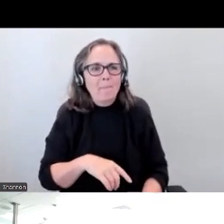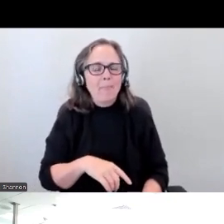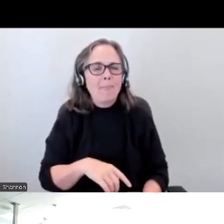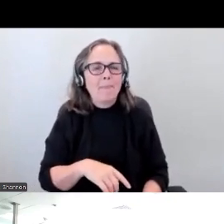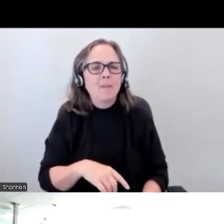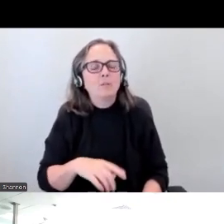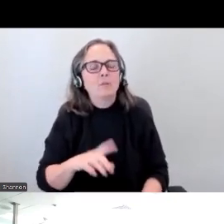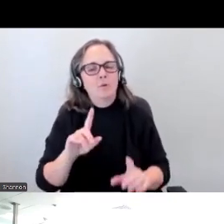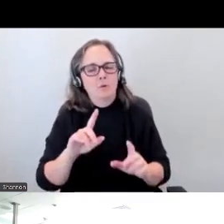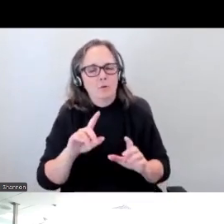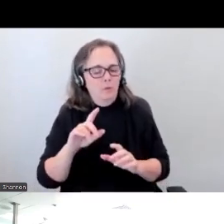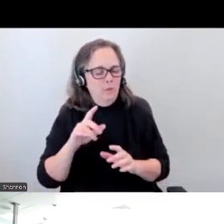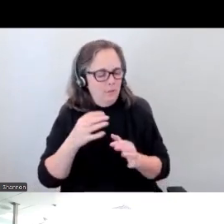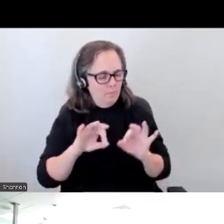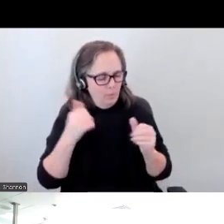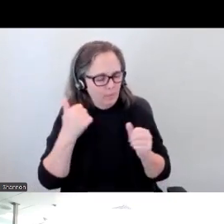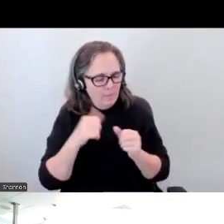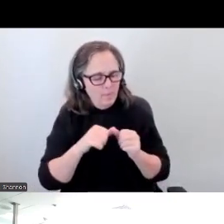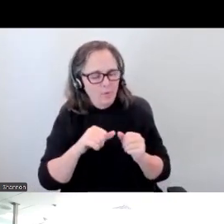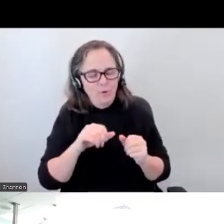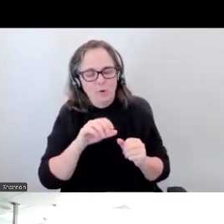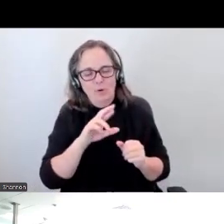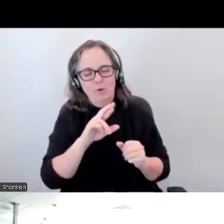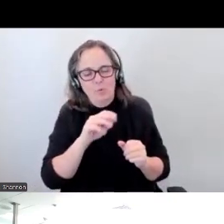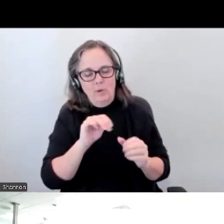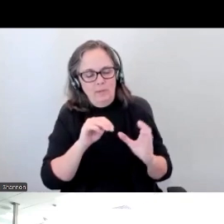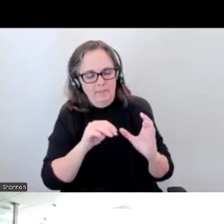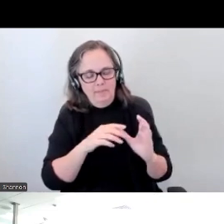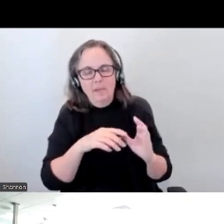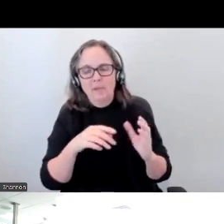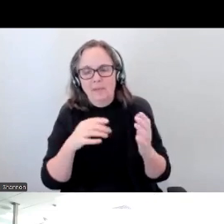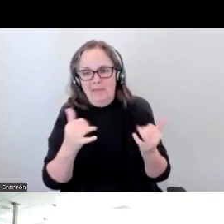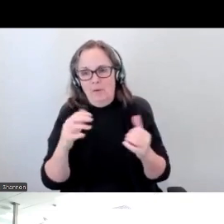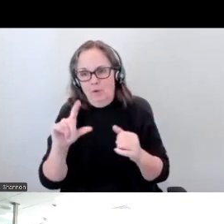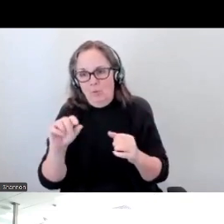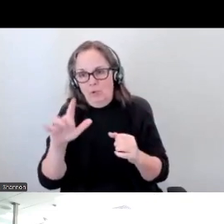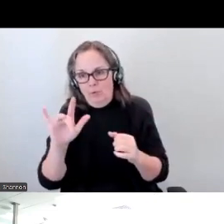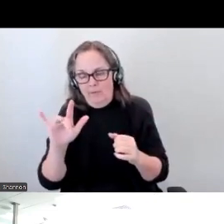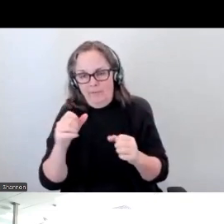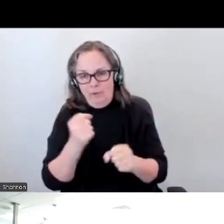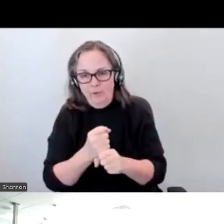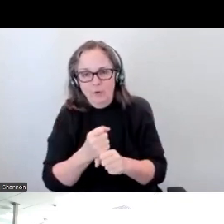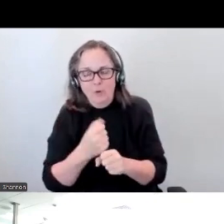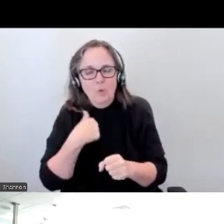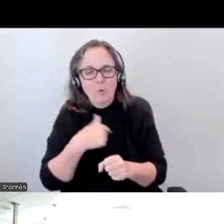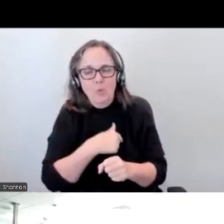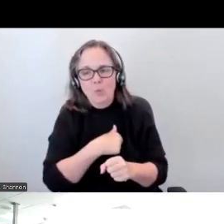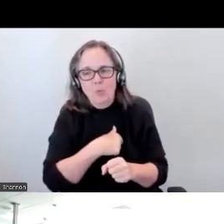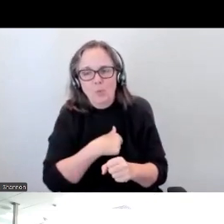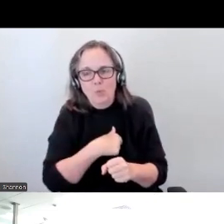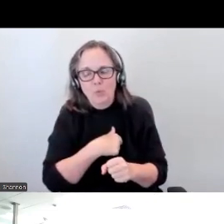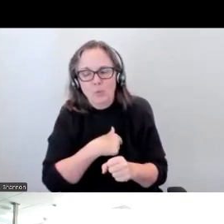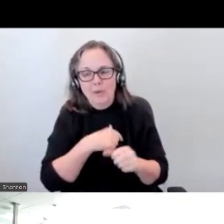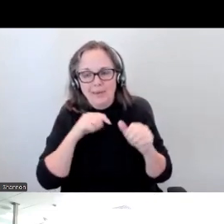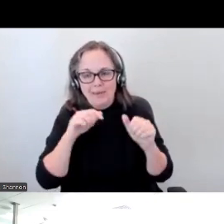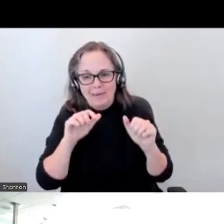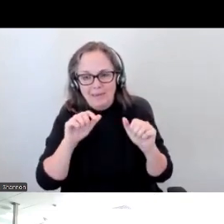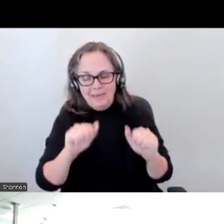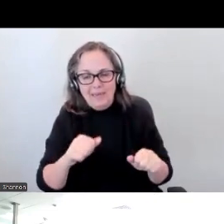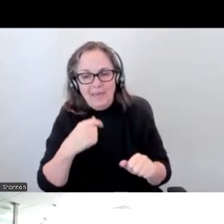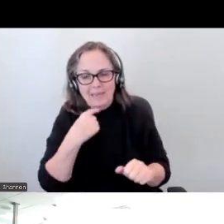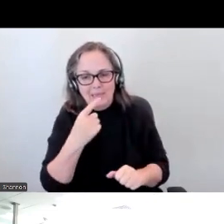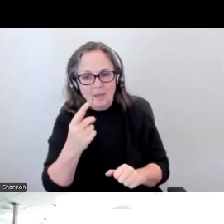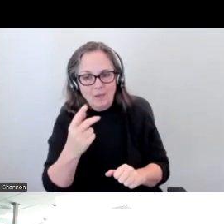So first of all, it's important to recognize that where we are in 2025, we're not at a point that we can always tell people